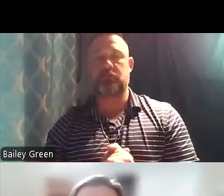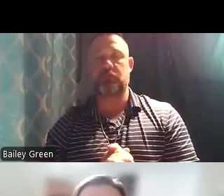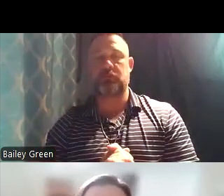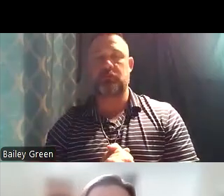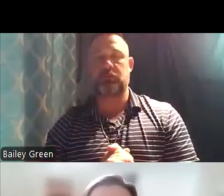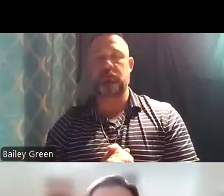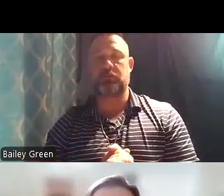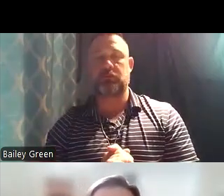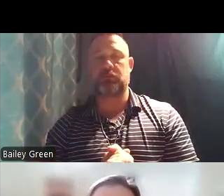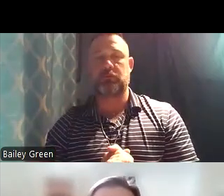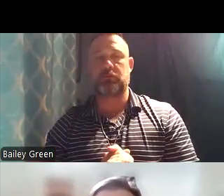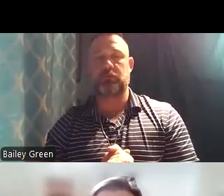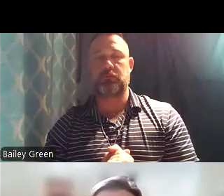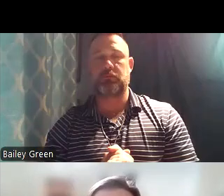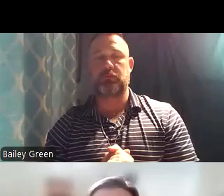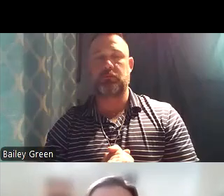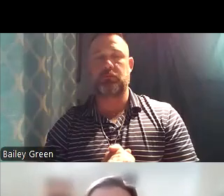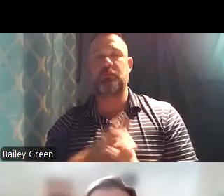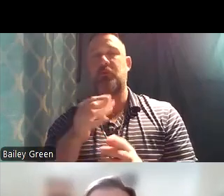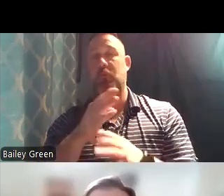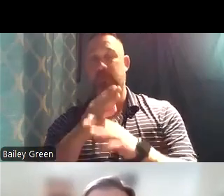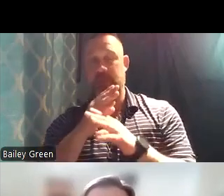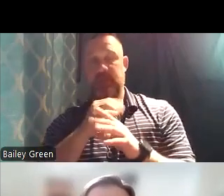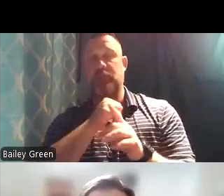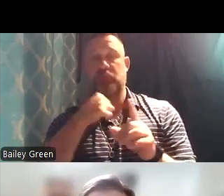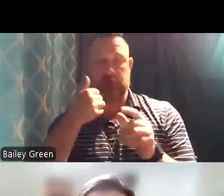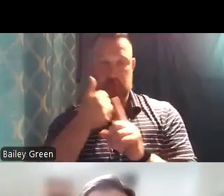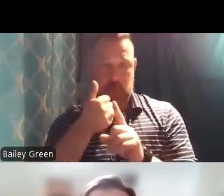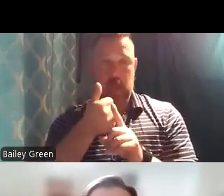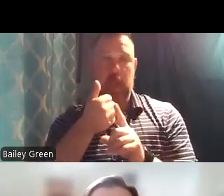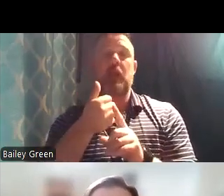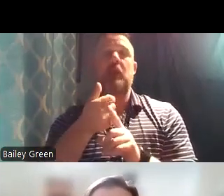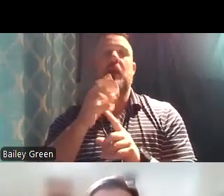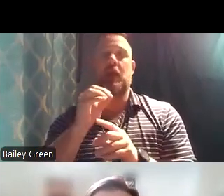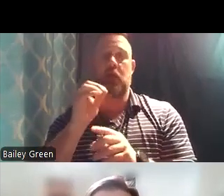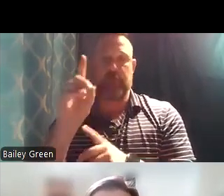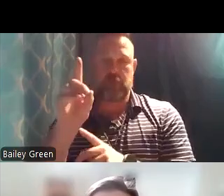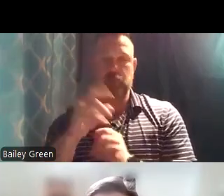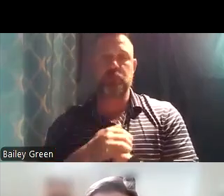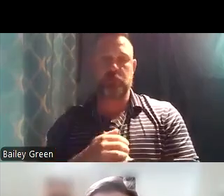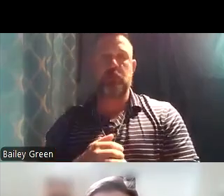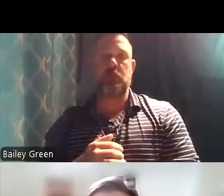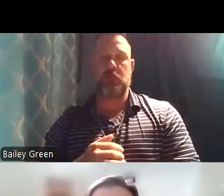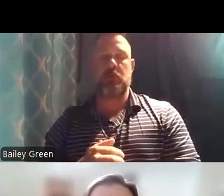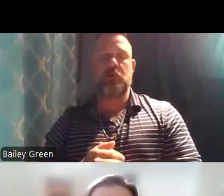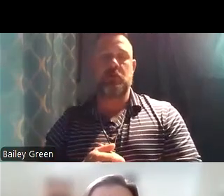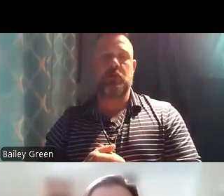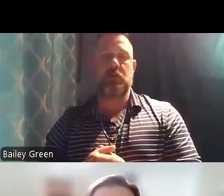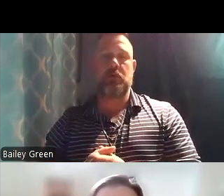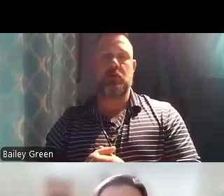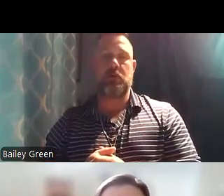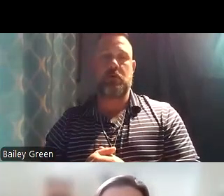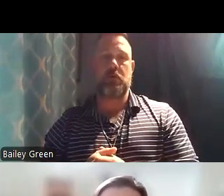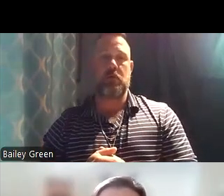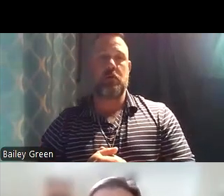focused on, which are preventing suicide, self-harm, and overdose. Next slide. There are